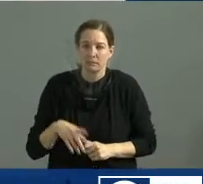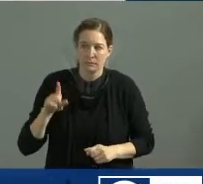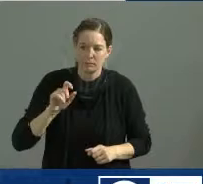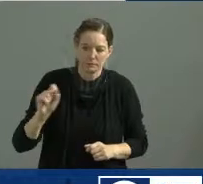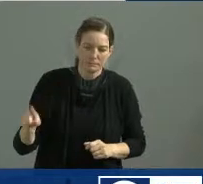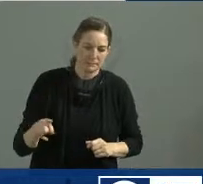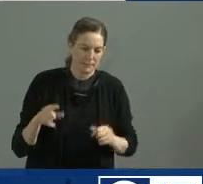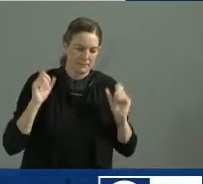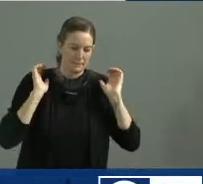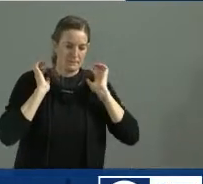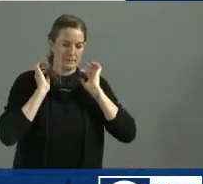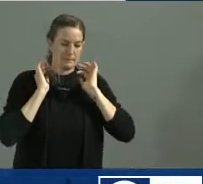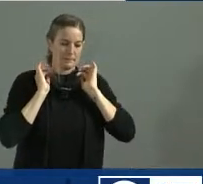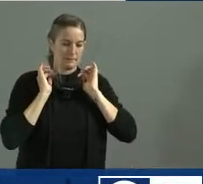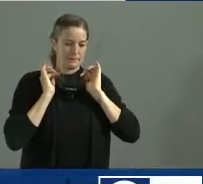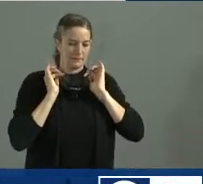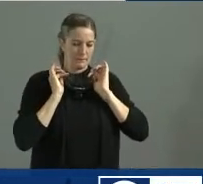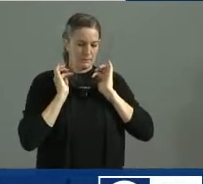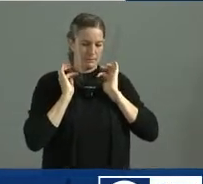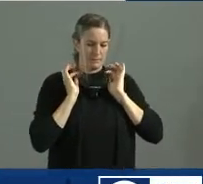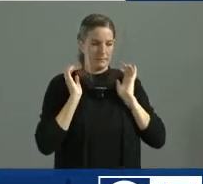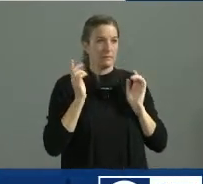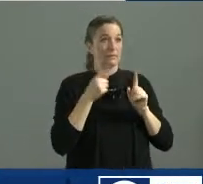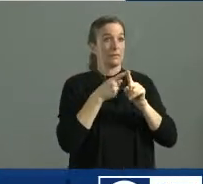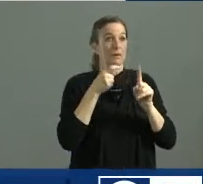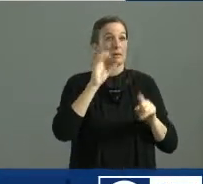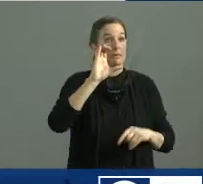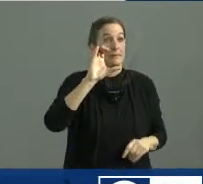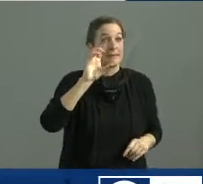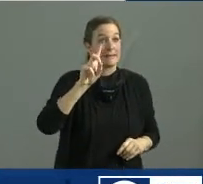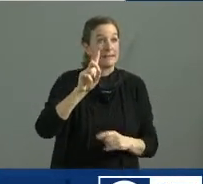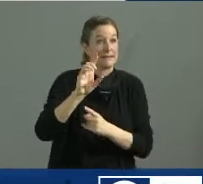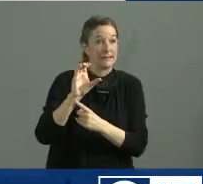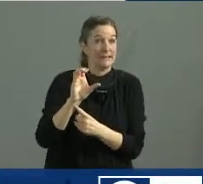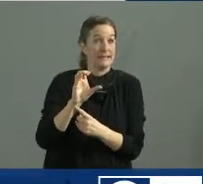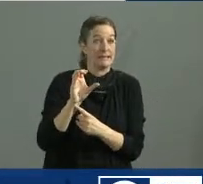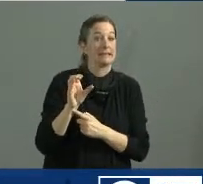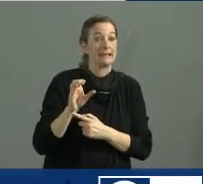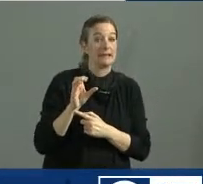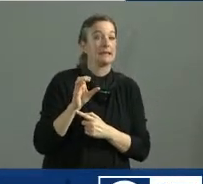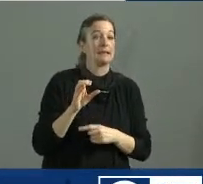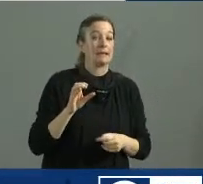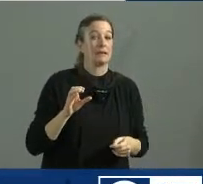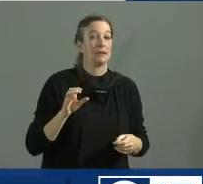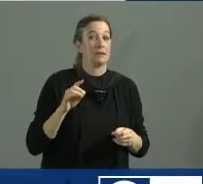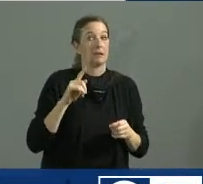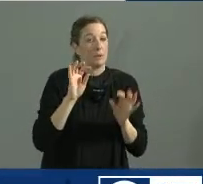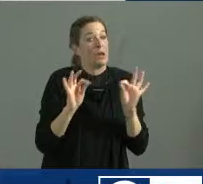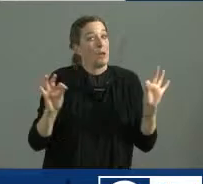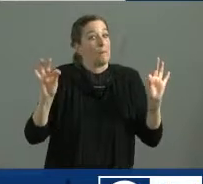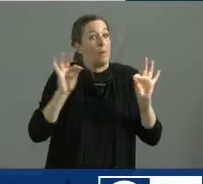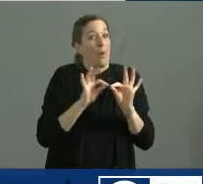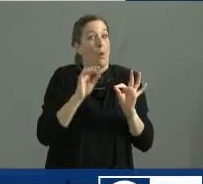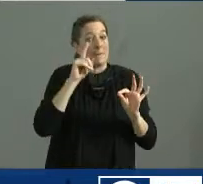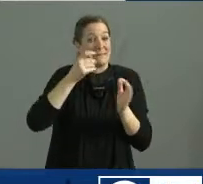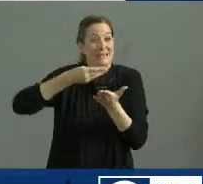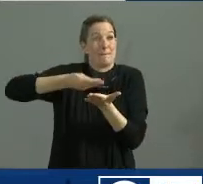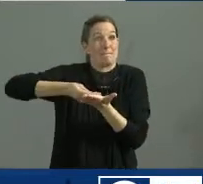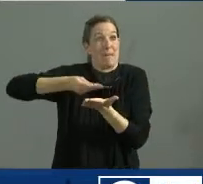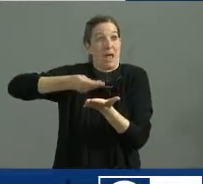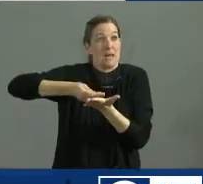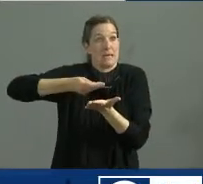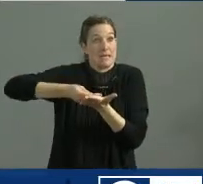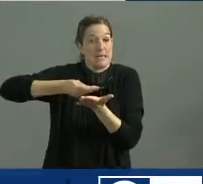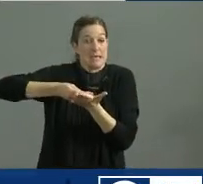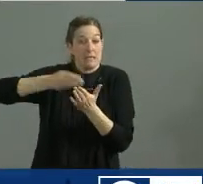CDC. This is really important, I think, going forward, because the money some of the fund is supposed to focus on